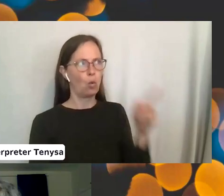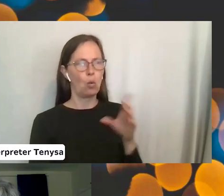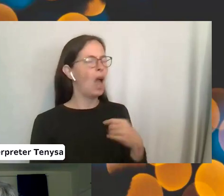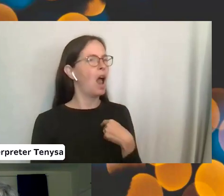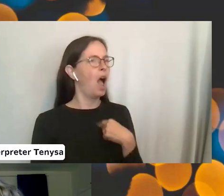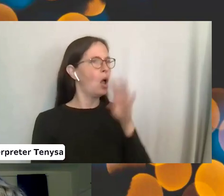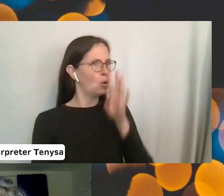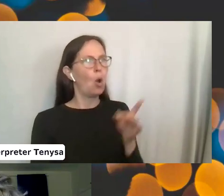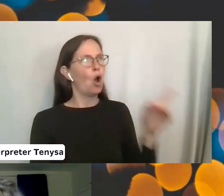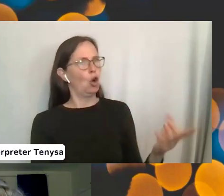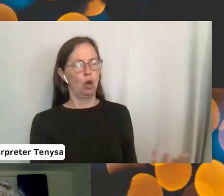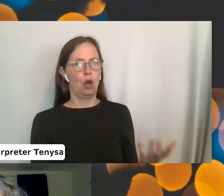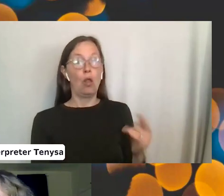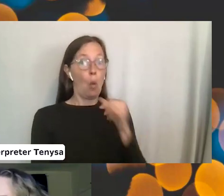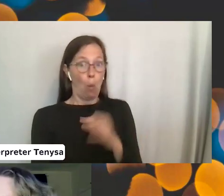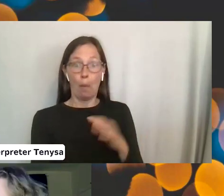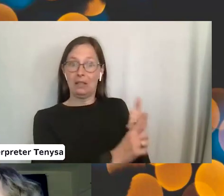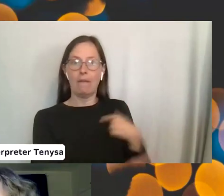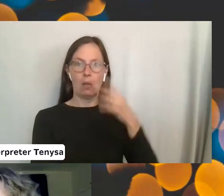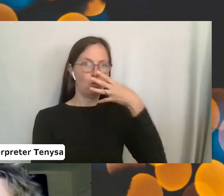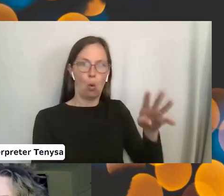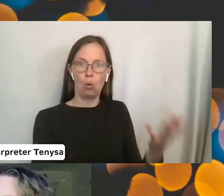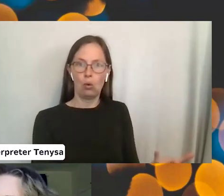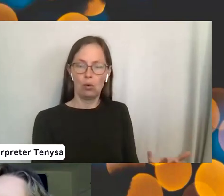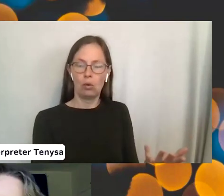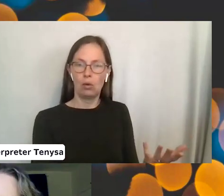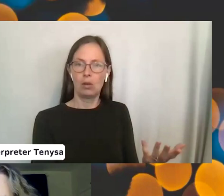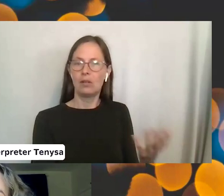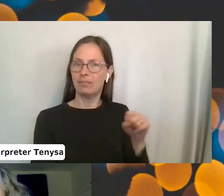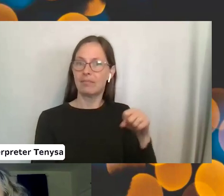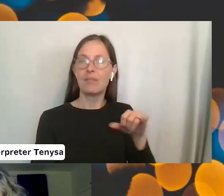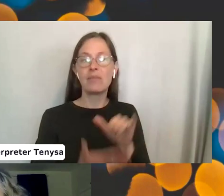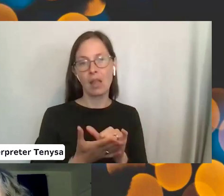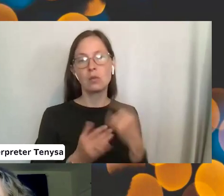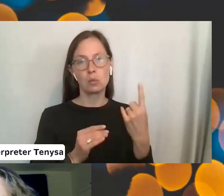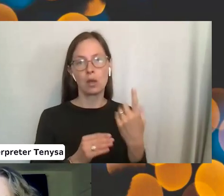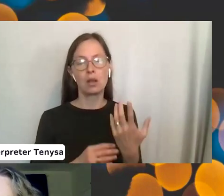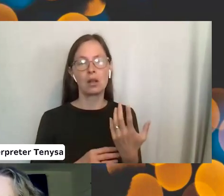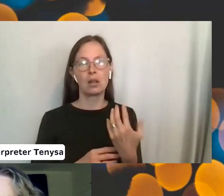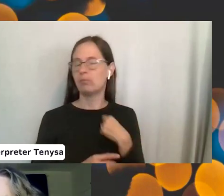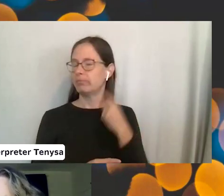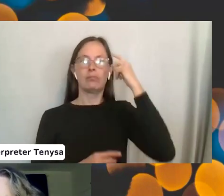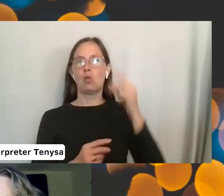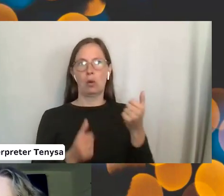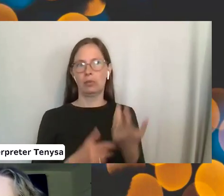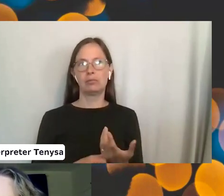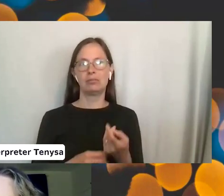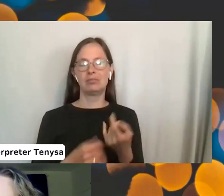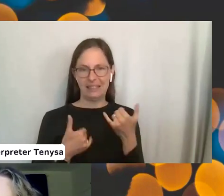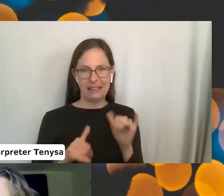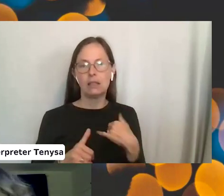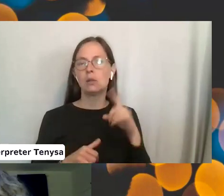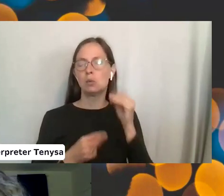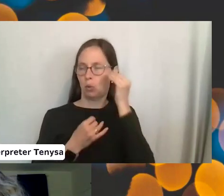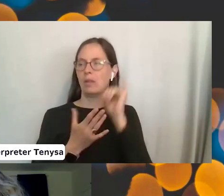her. So, yeah. So, yeah, that's the one that instantly came to mind because it still haunts me a little